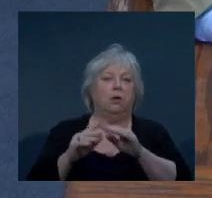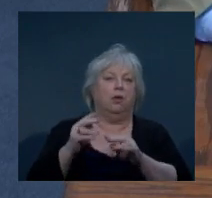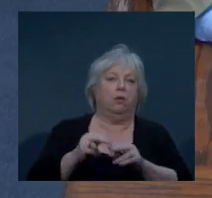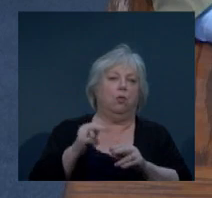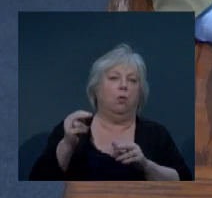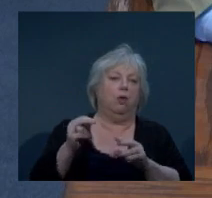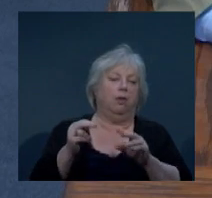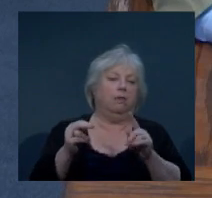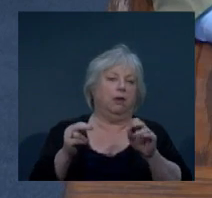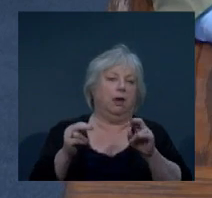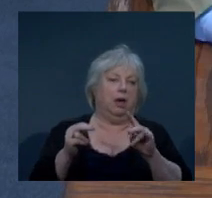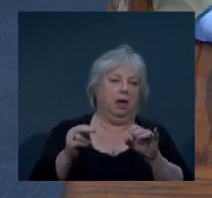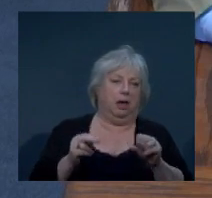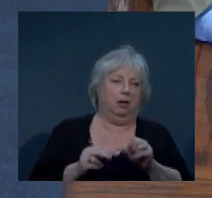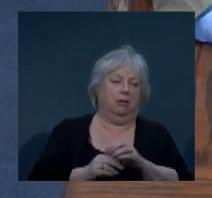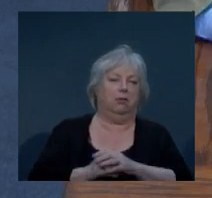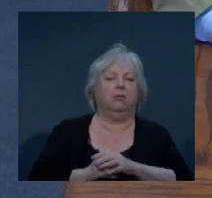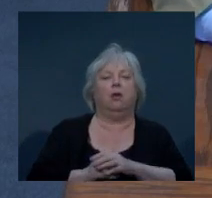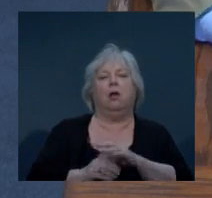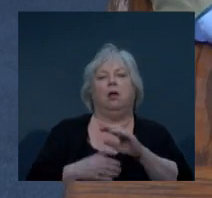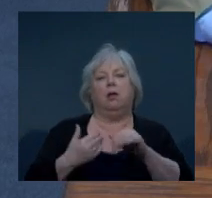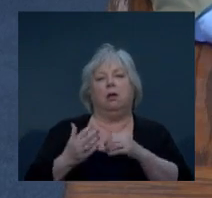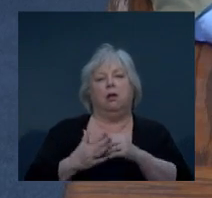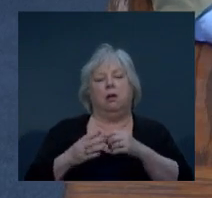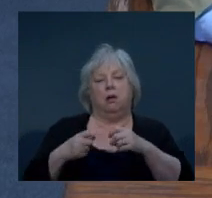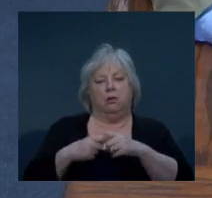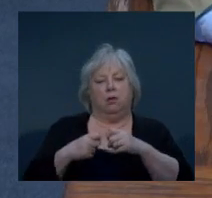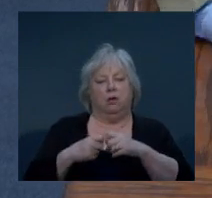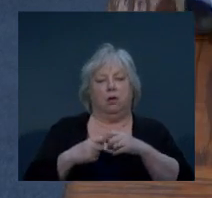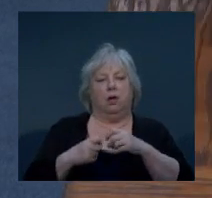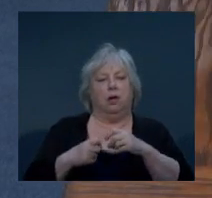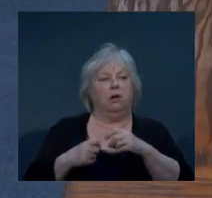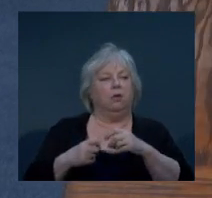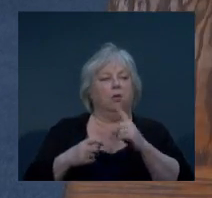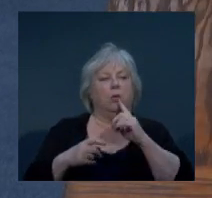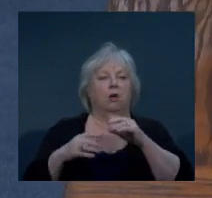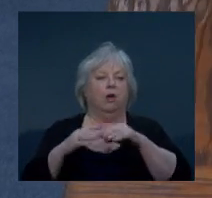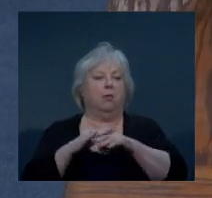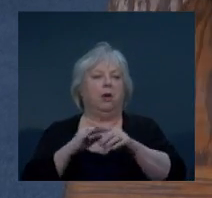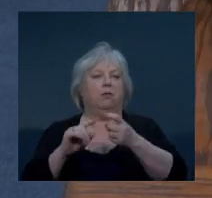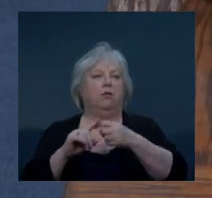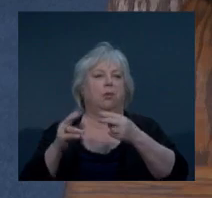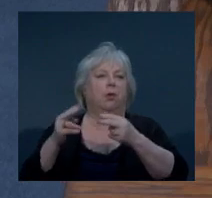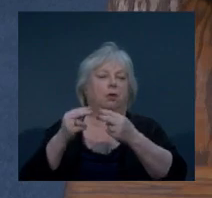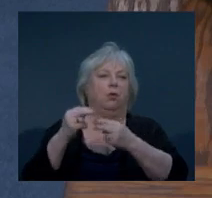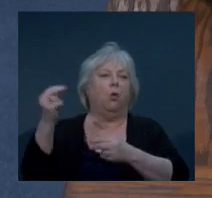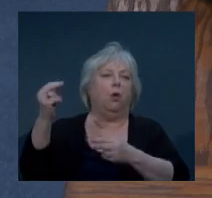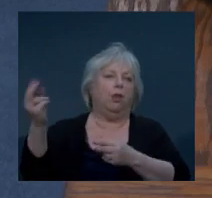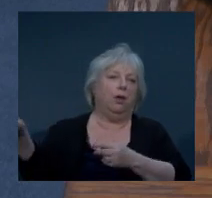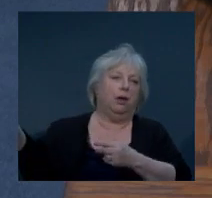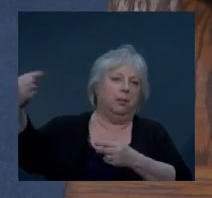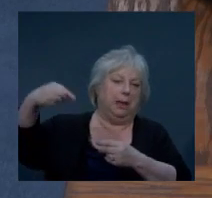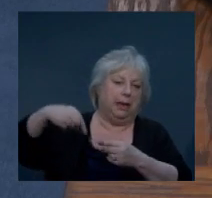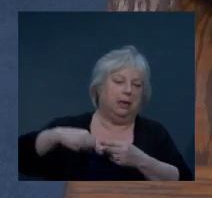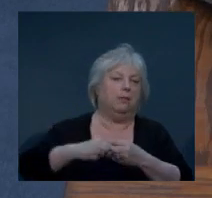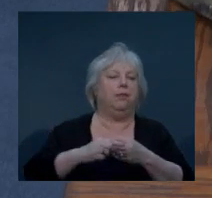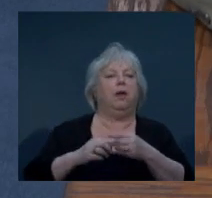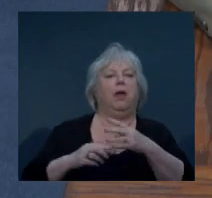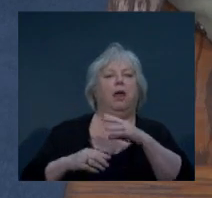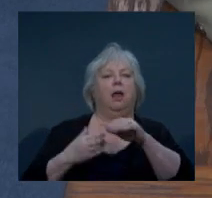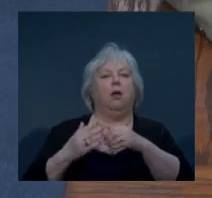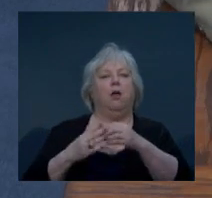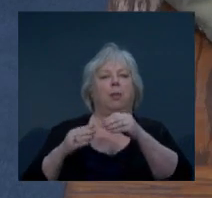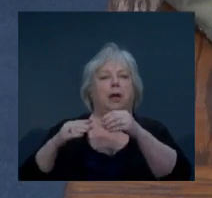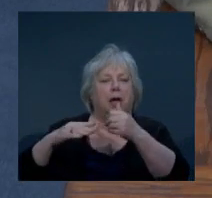the utilities for which Potlatch Deltic will be responsible will come in from the north side of the property. They'll all